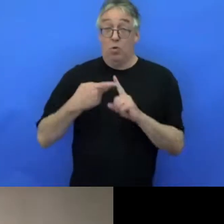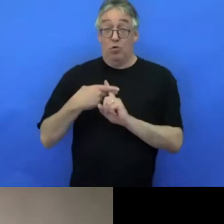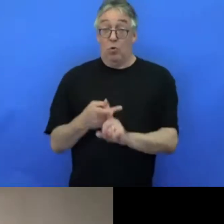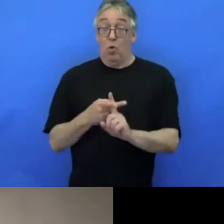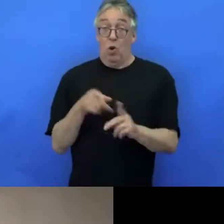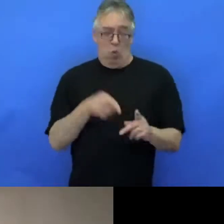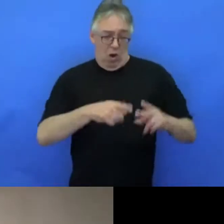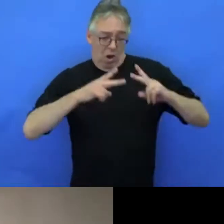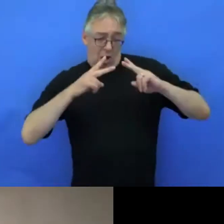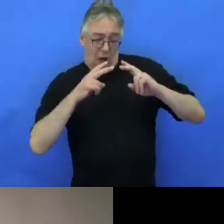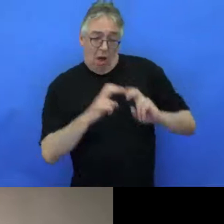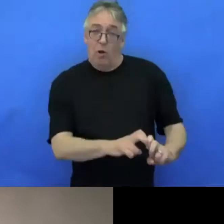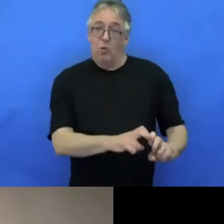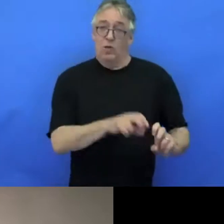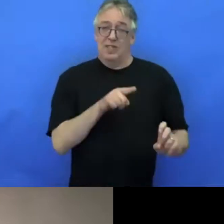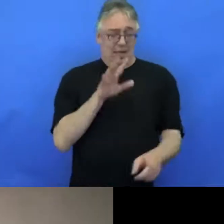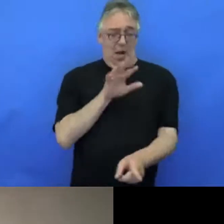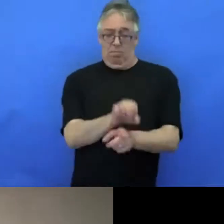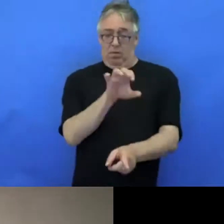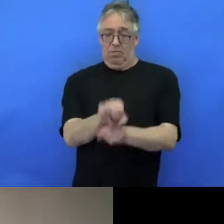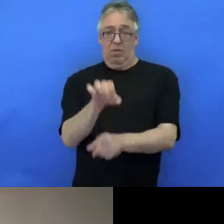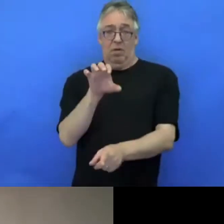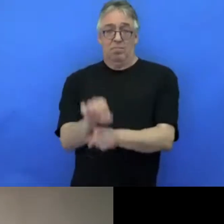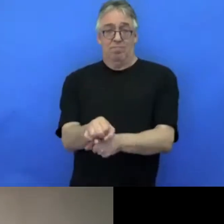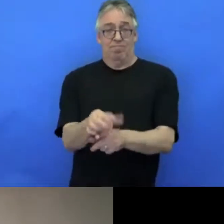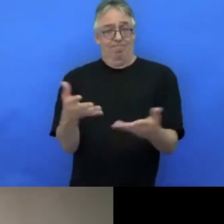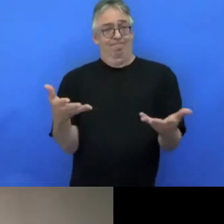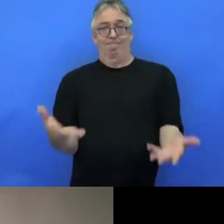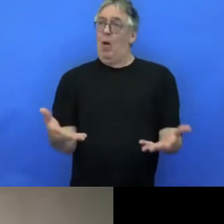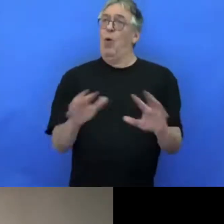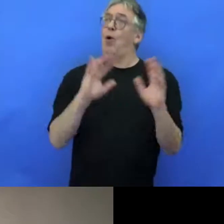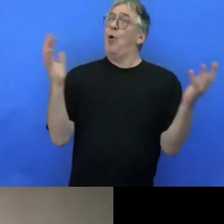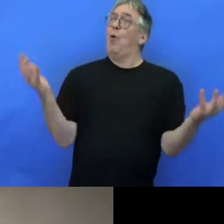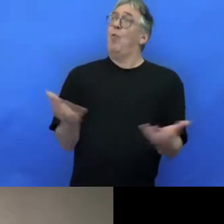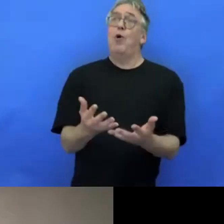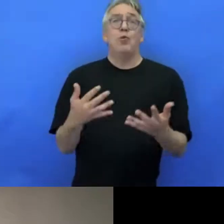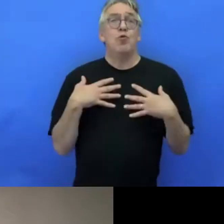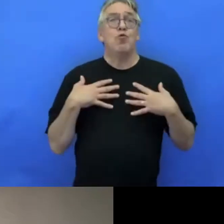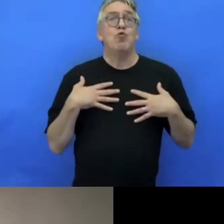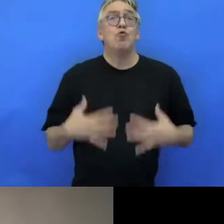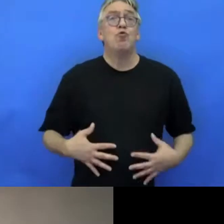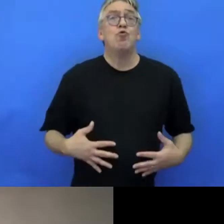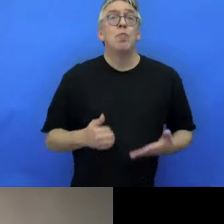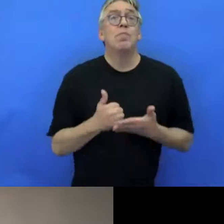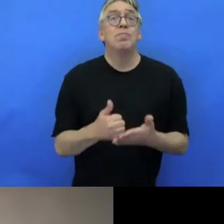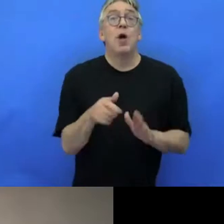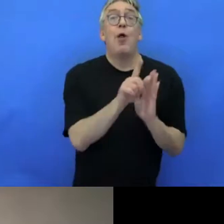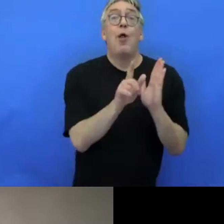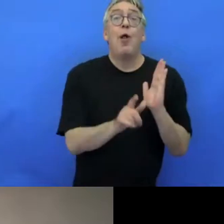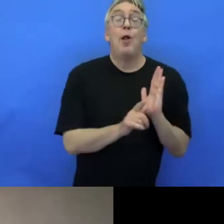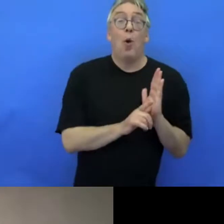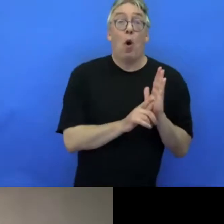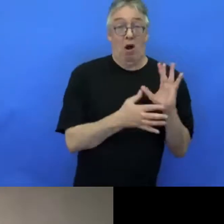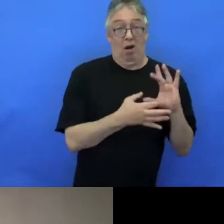its diagnostic of the current state of international humanitarian law as it applies